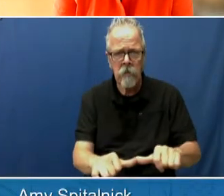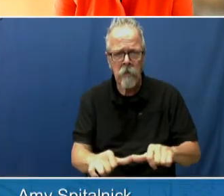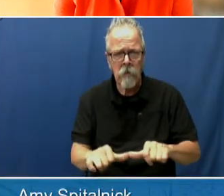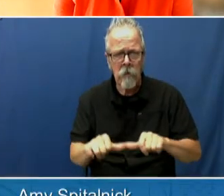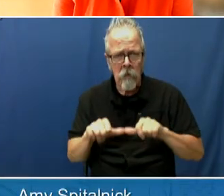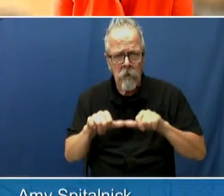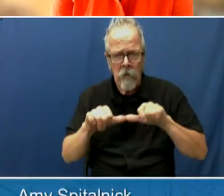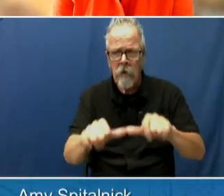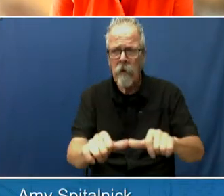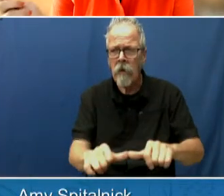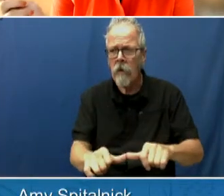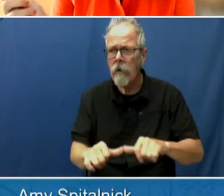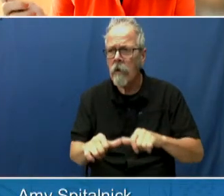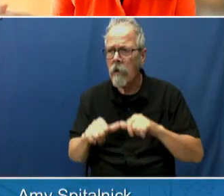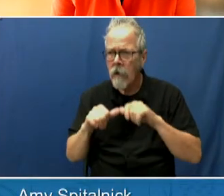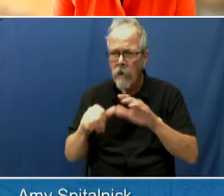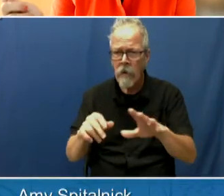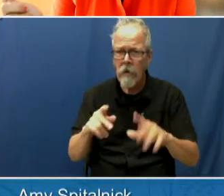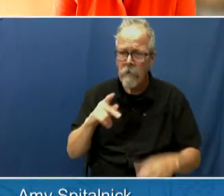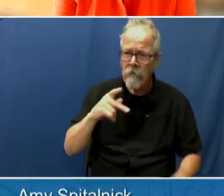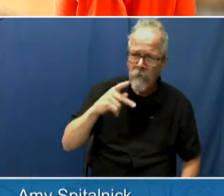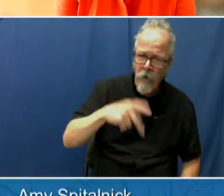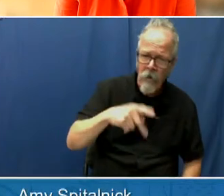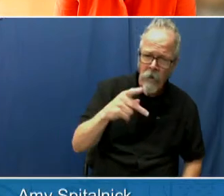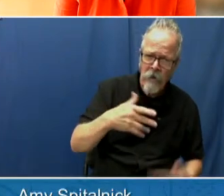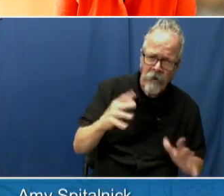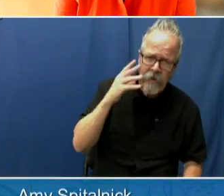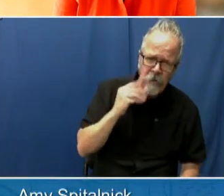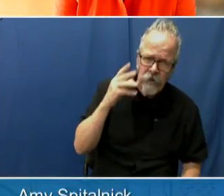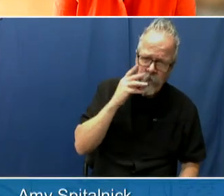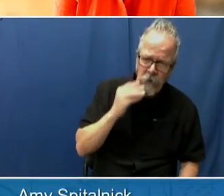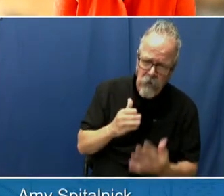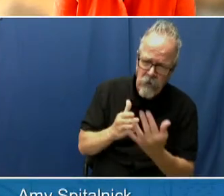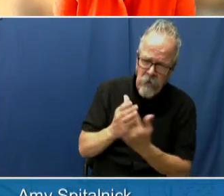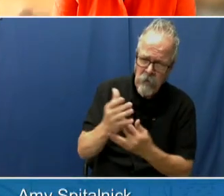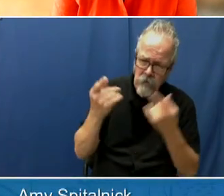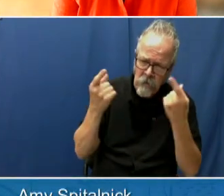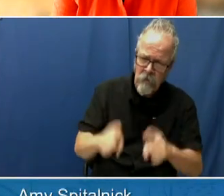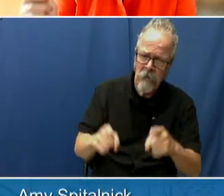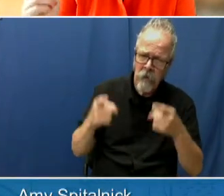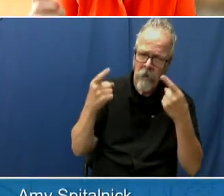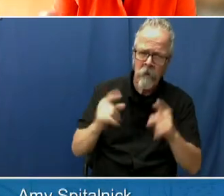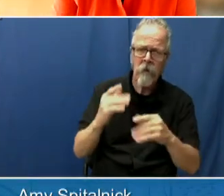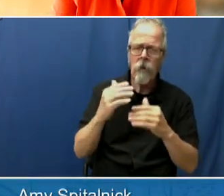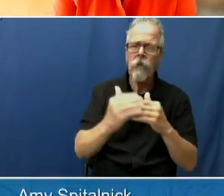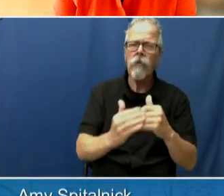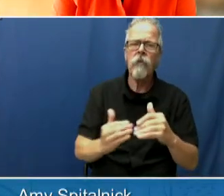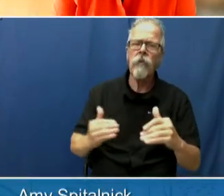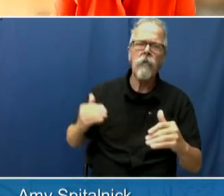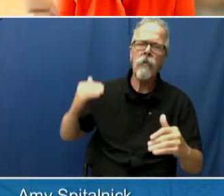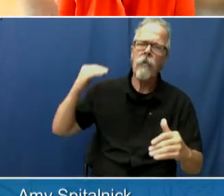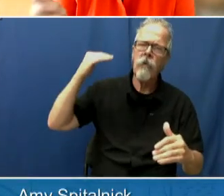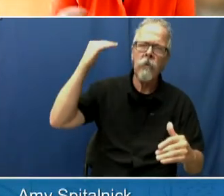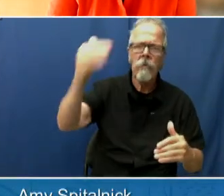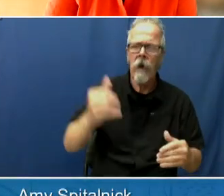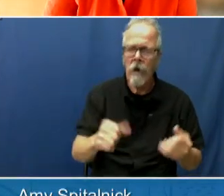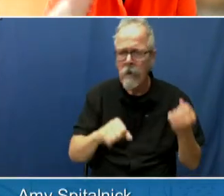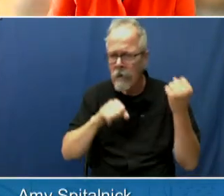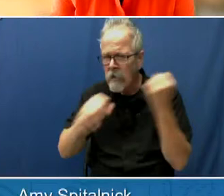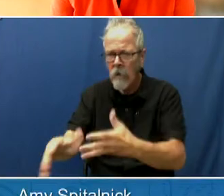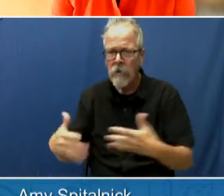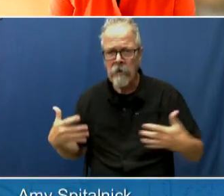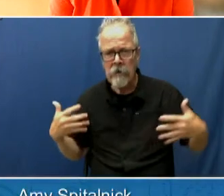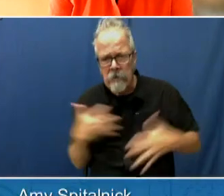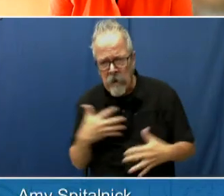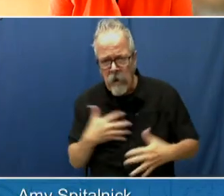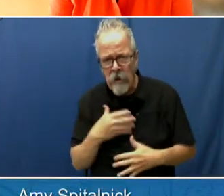demonstrations on a too regular basis, where that very terror and violence is used to inspire the next